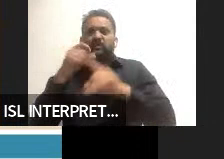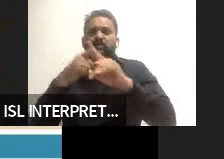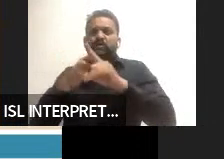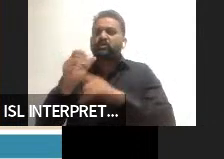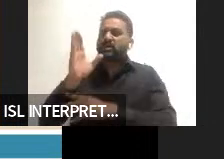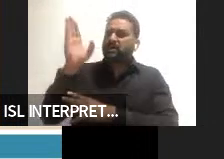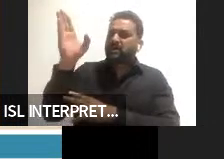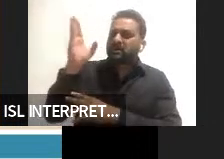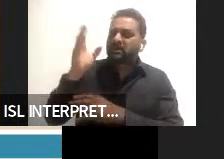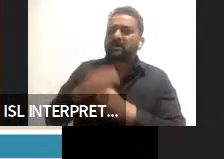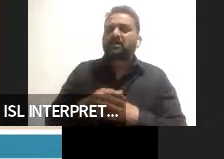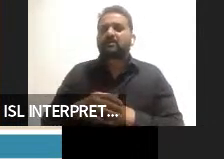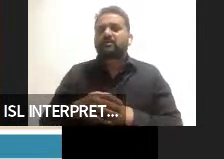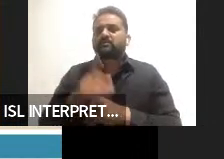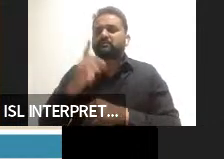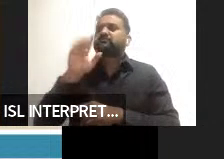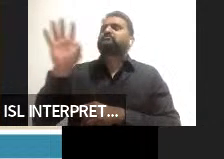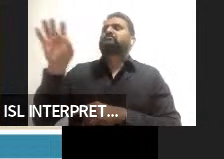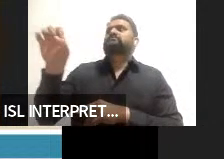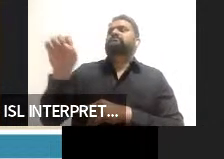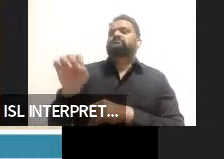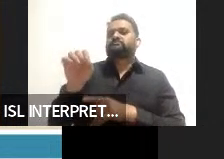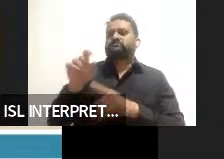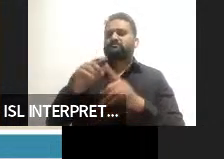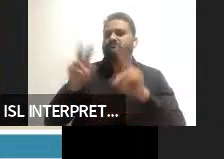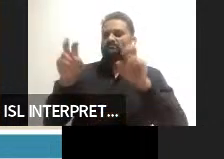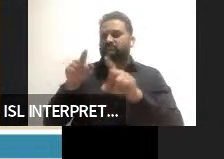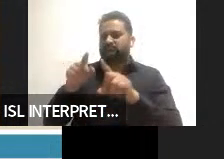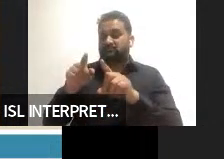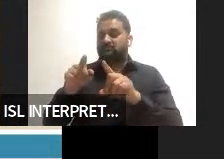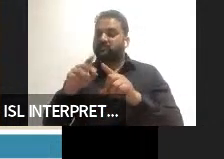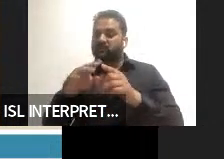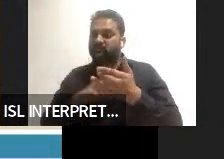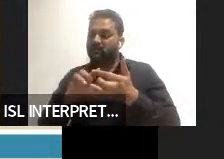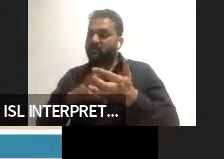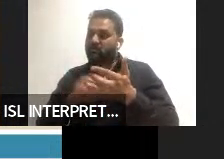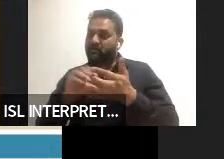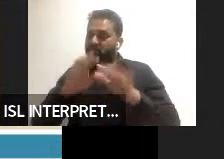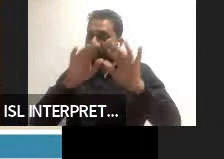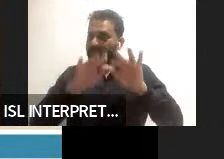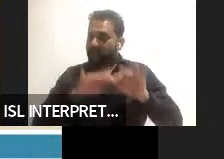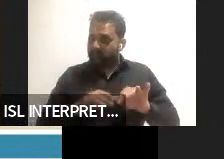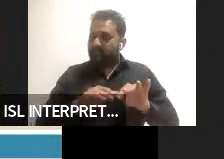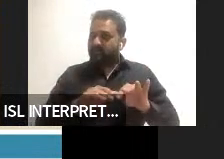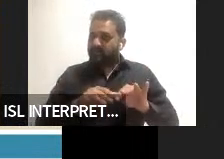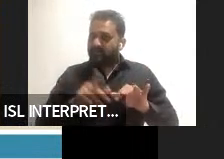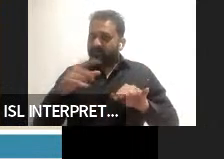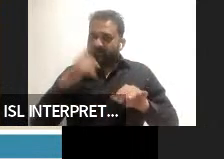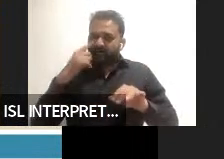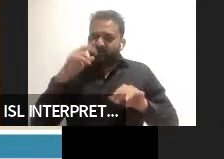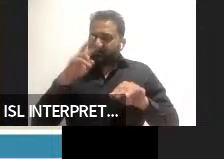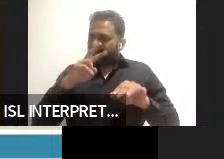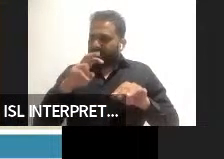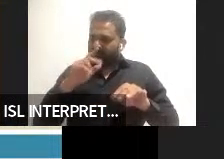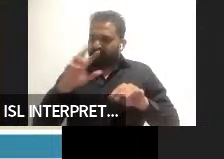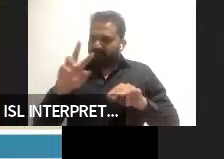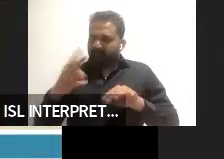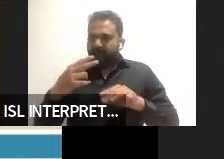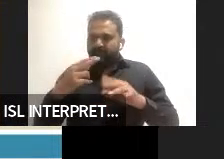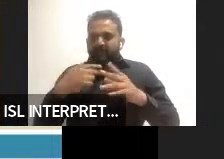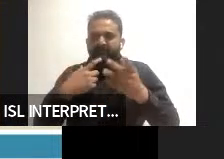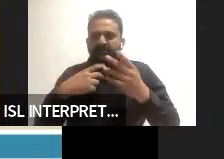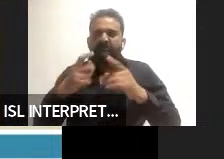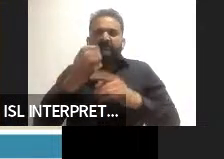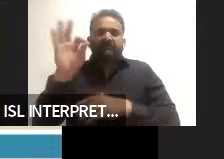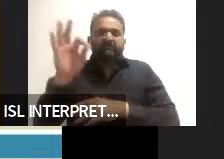and you have cited that case. But after writing memo, during this time, you can find one more case, say from